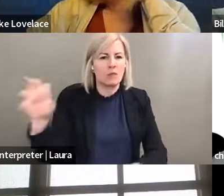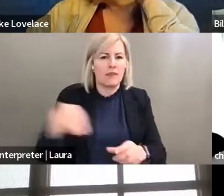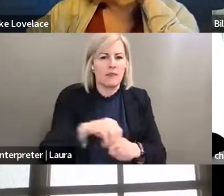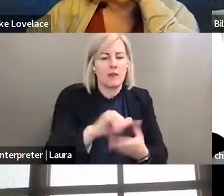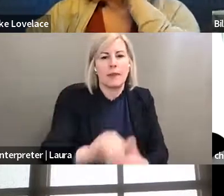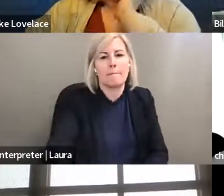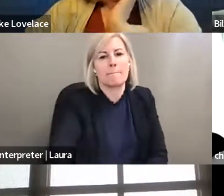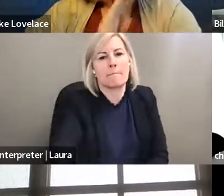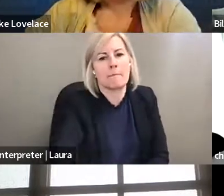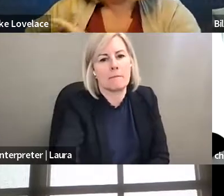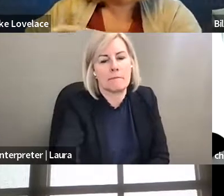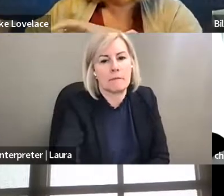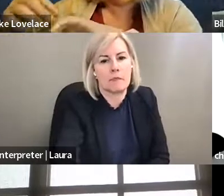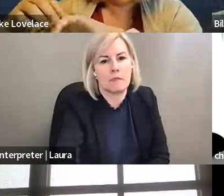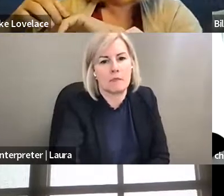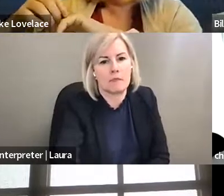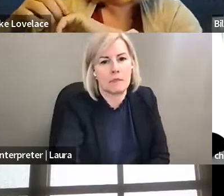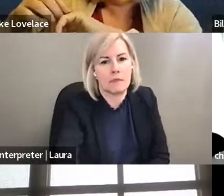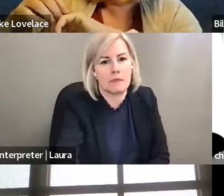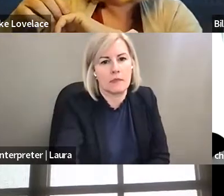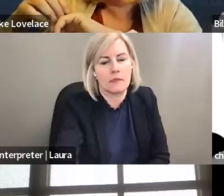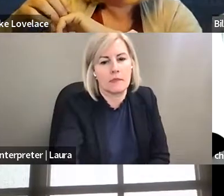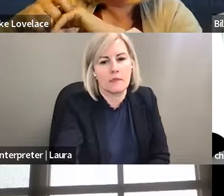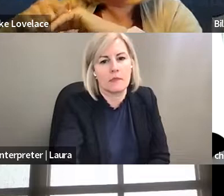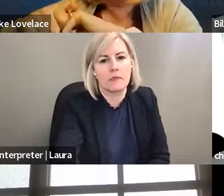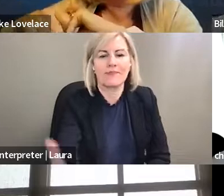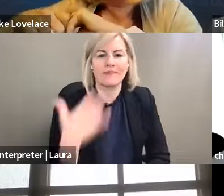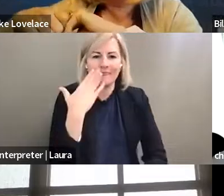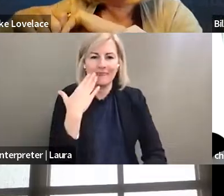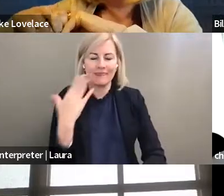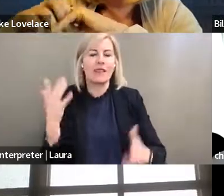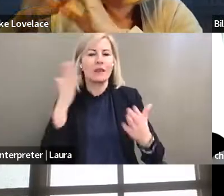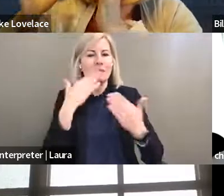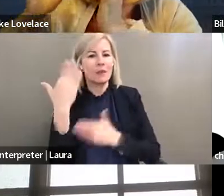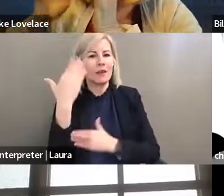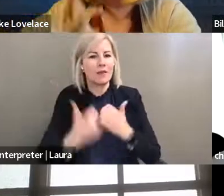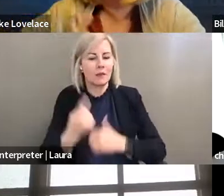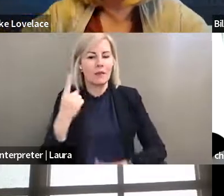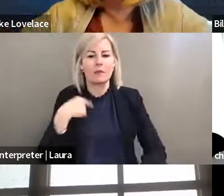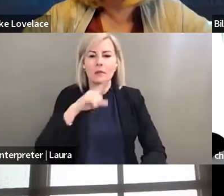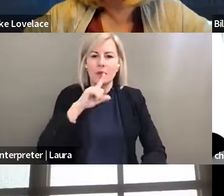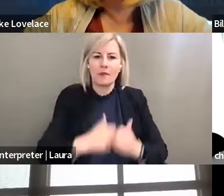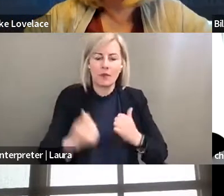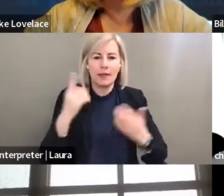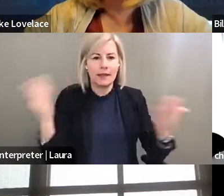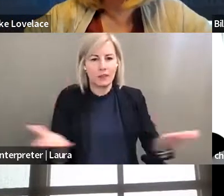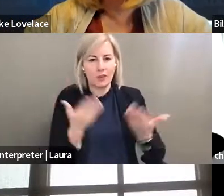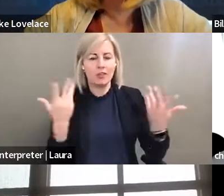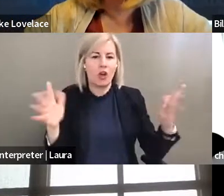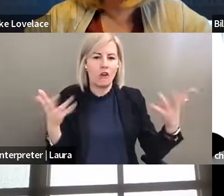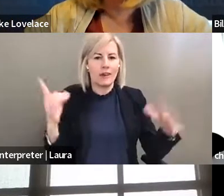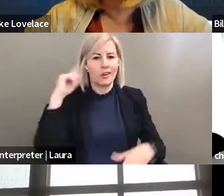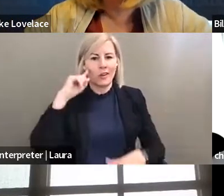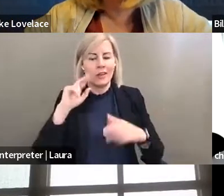just have her do that. Thanks, Amy. Good morning, everyone. And I'm sure everybody probably on here has probably heard the